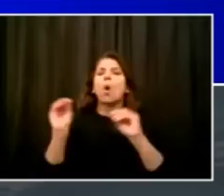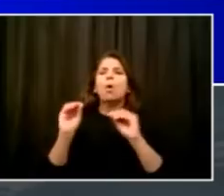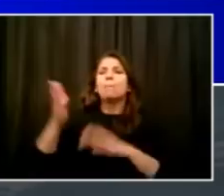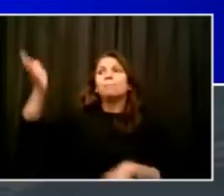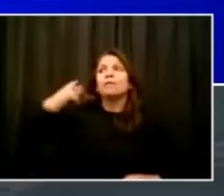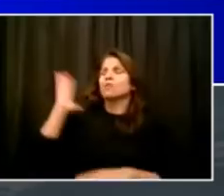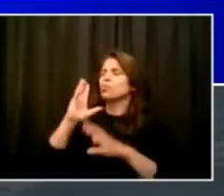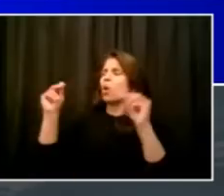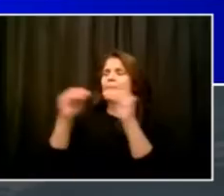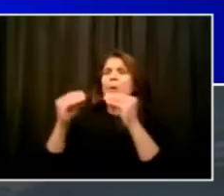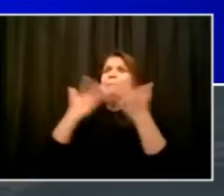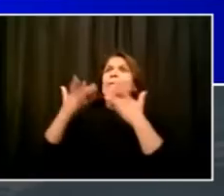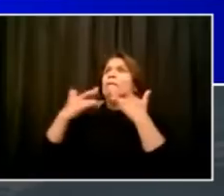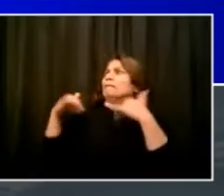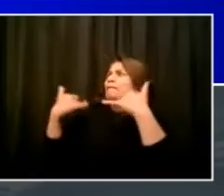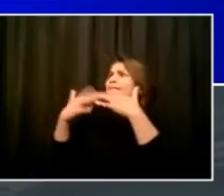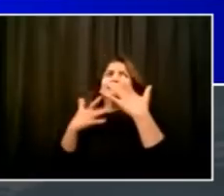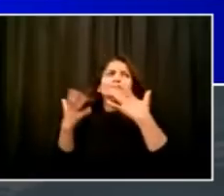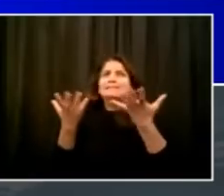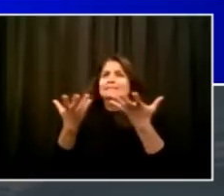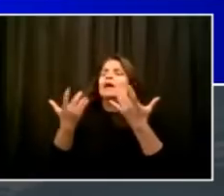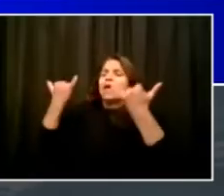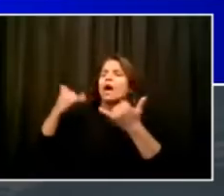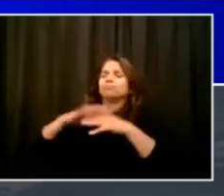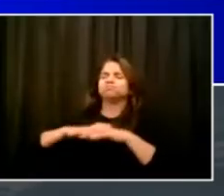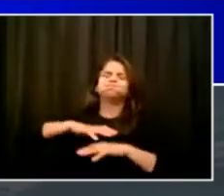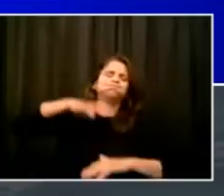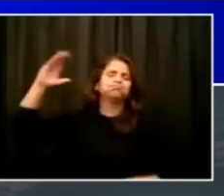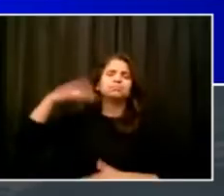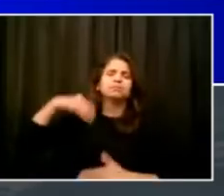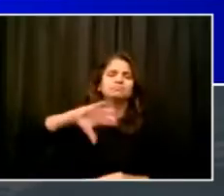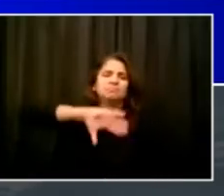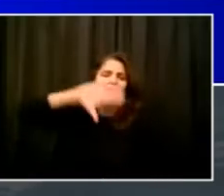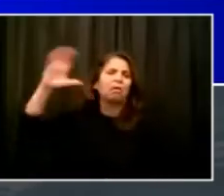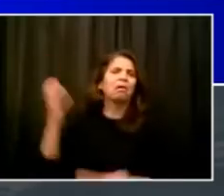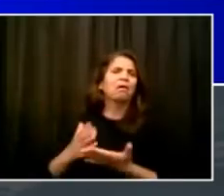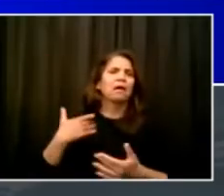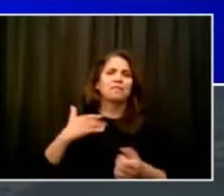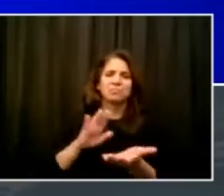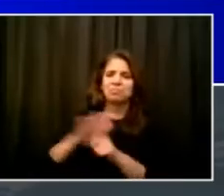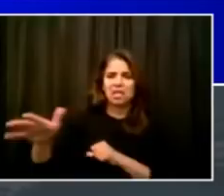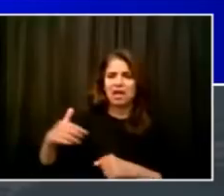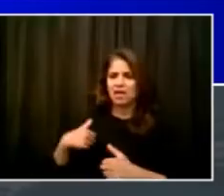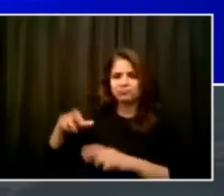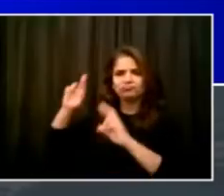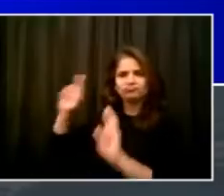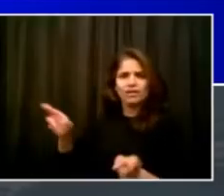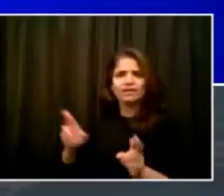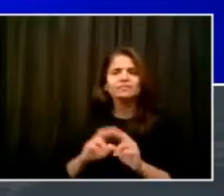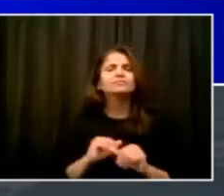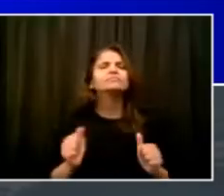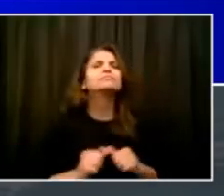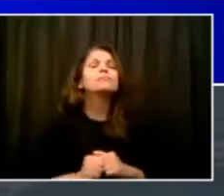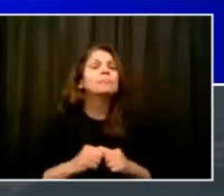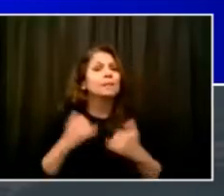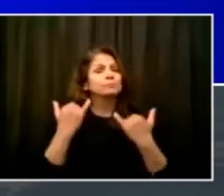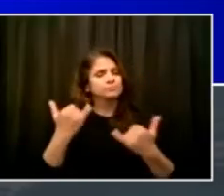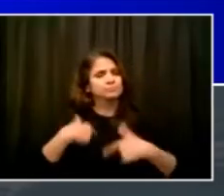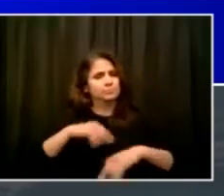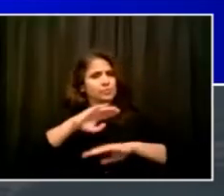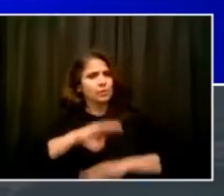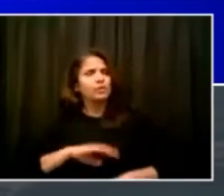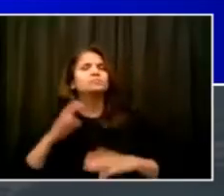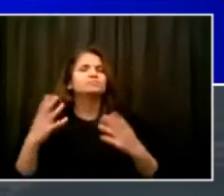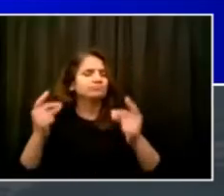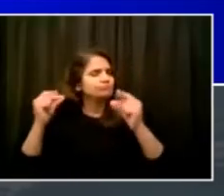to protect our first responders and our healthcare heroes. That's progress. That means all hospitals can be provided with what